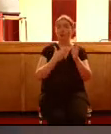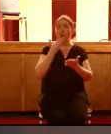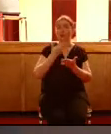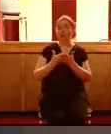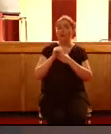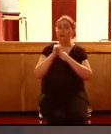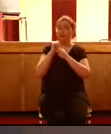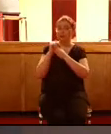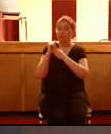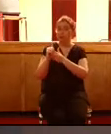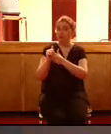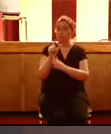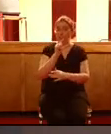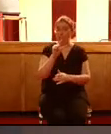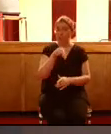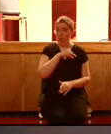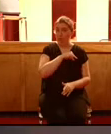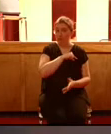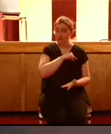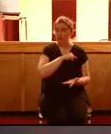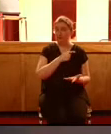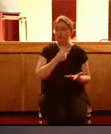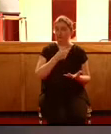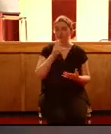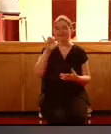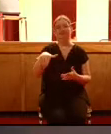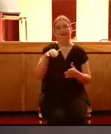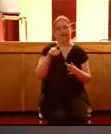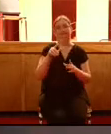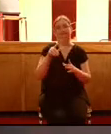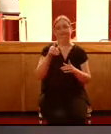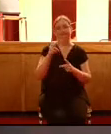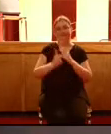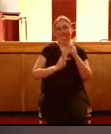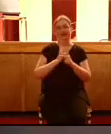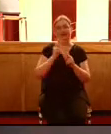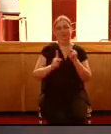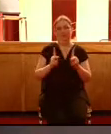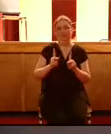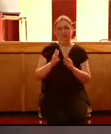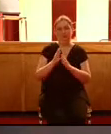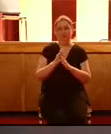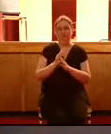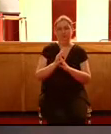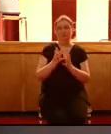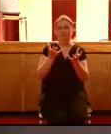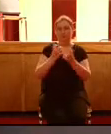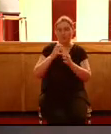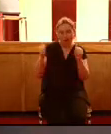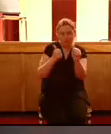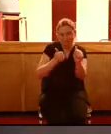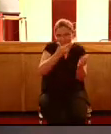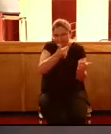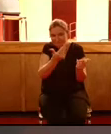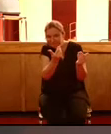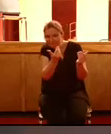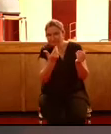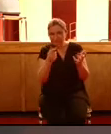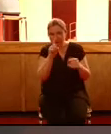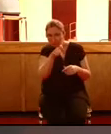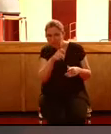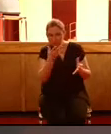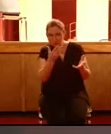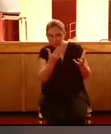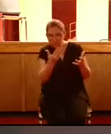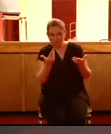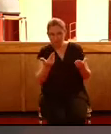leadership qualities. And those are the types of people that you want to start to pursue to say, you should look